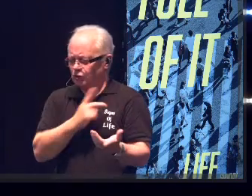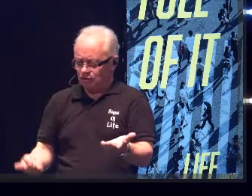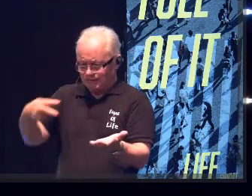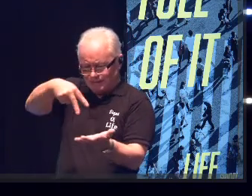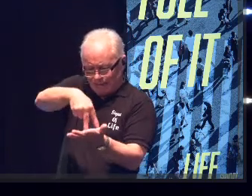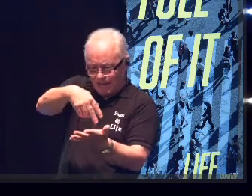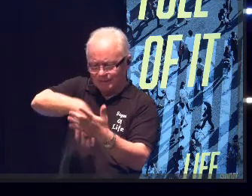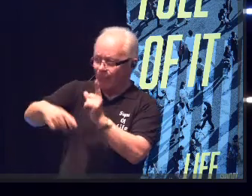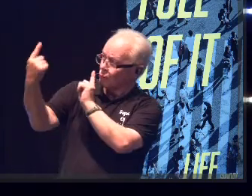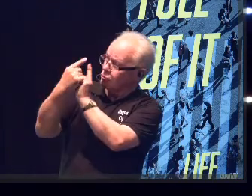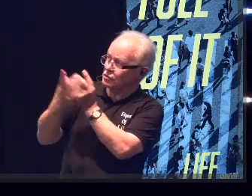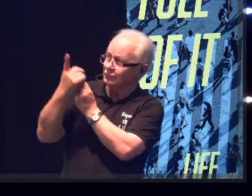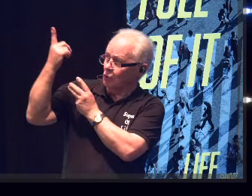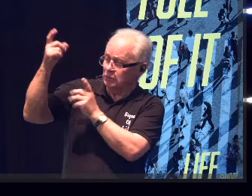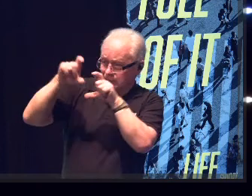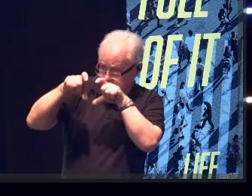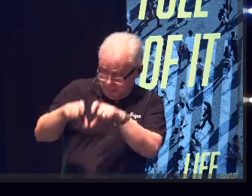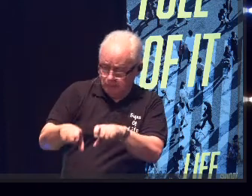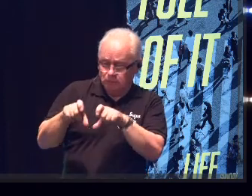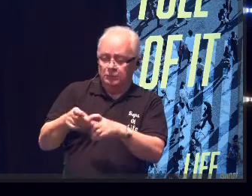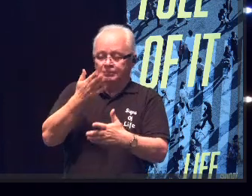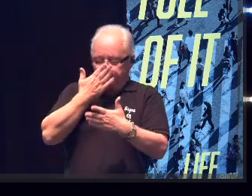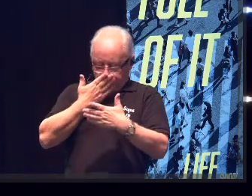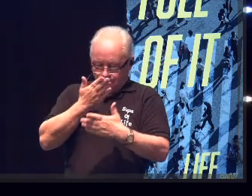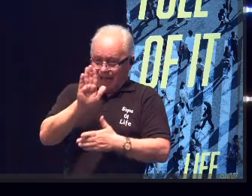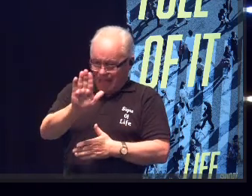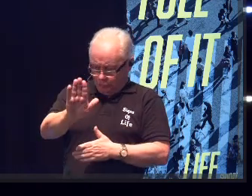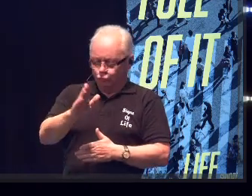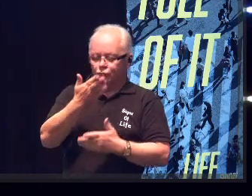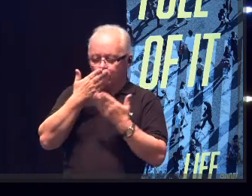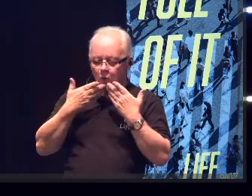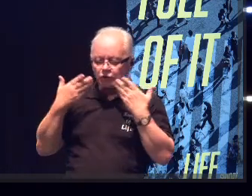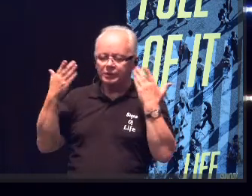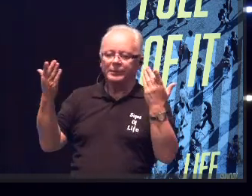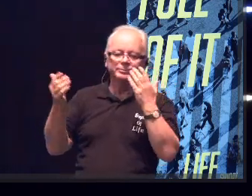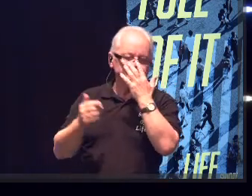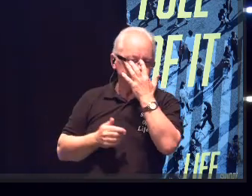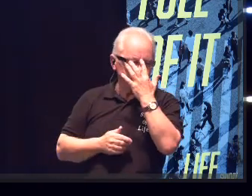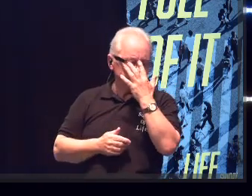in the presence of God and maintain this attitude of worship.